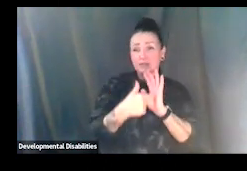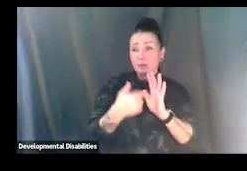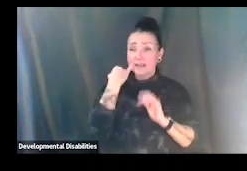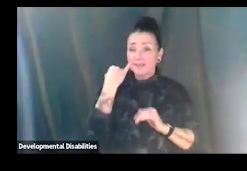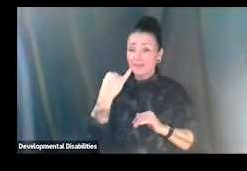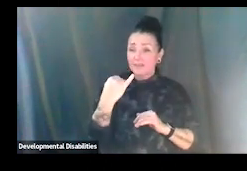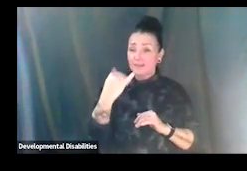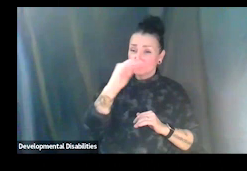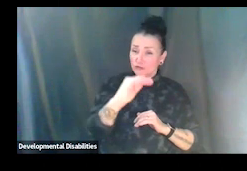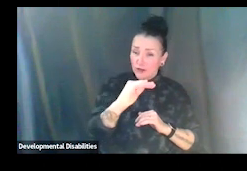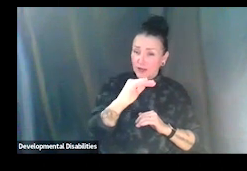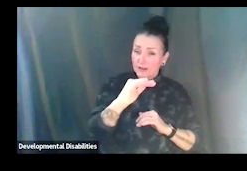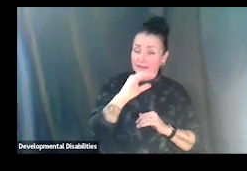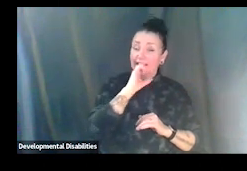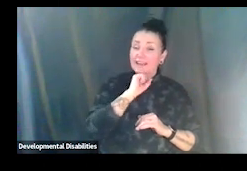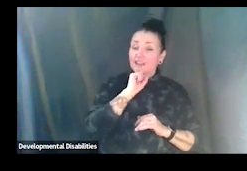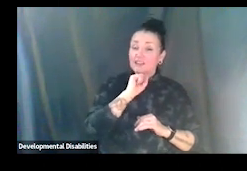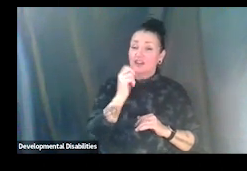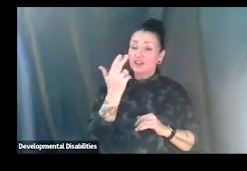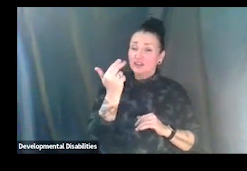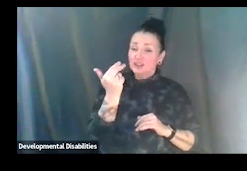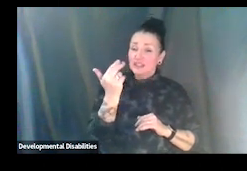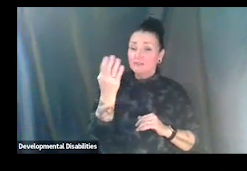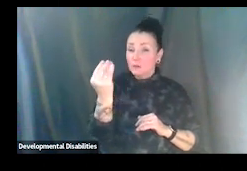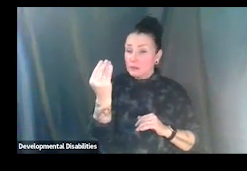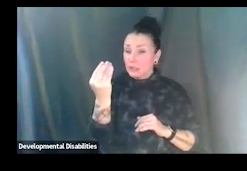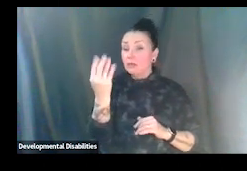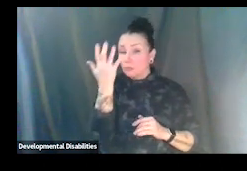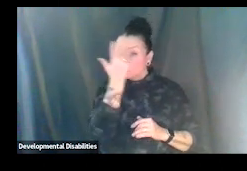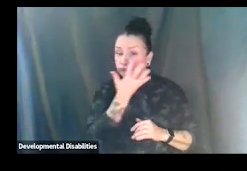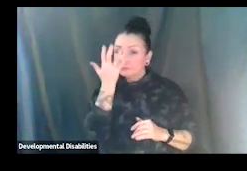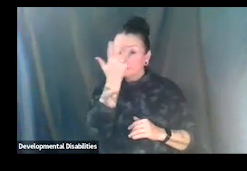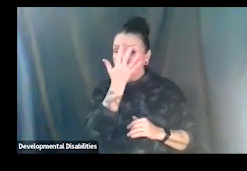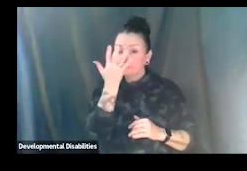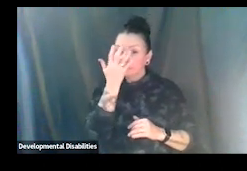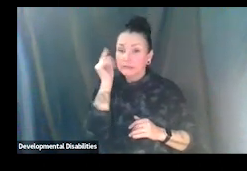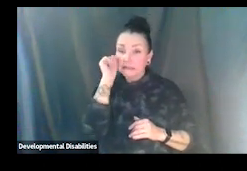their behavior is also going to be like a 4-year-old. And I think that's when problems occur.